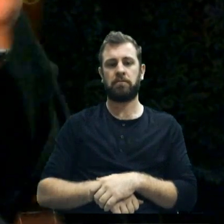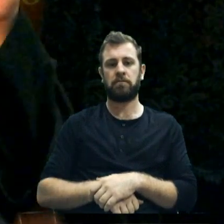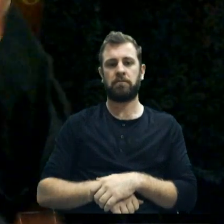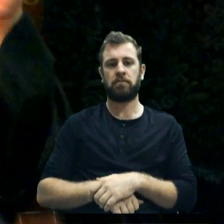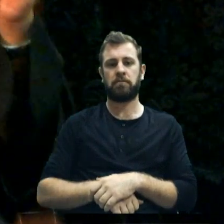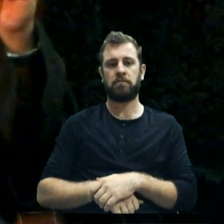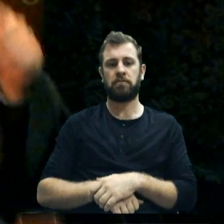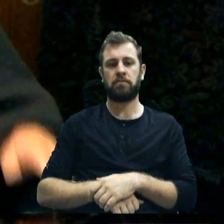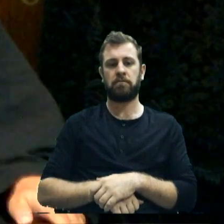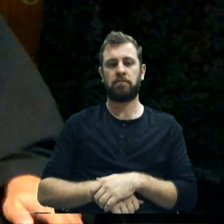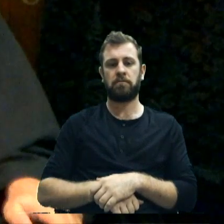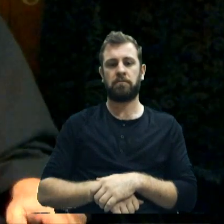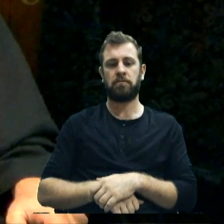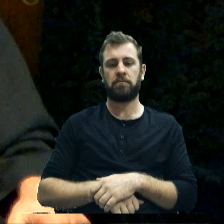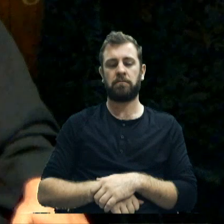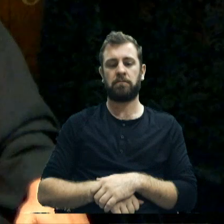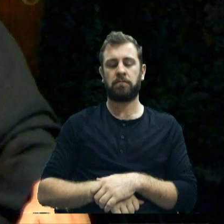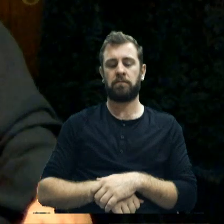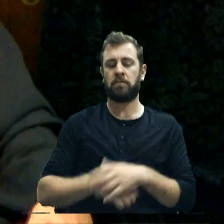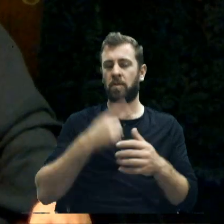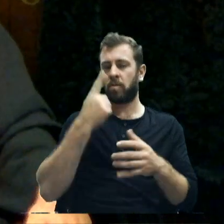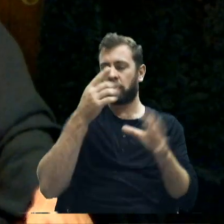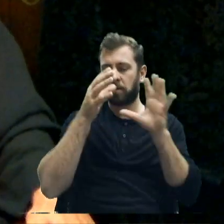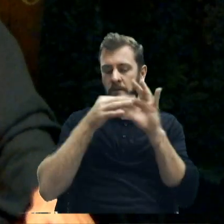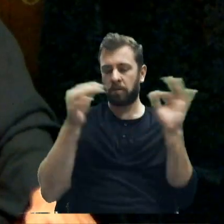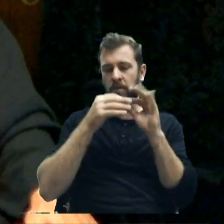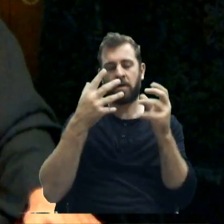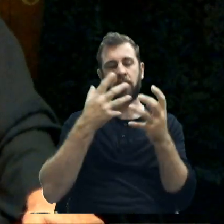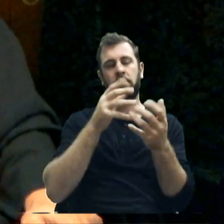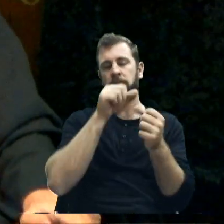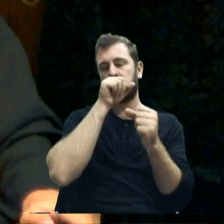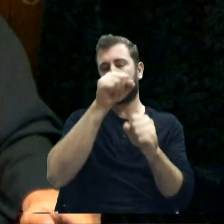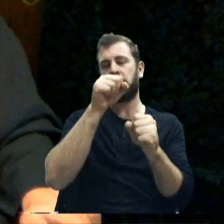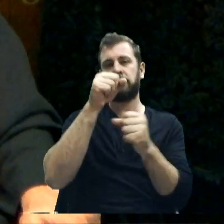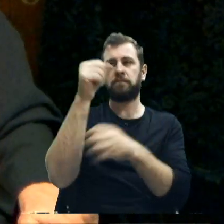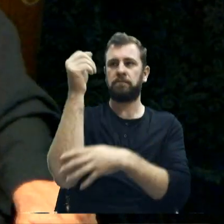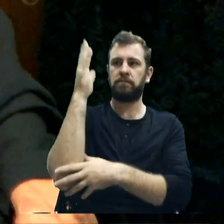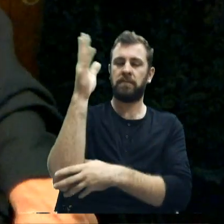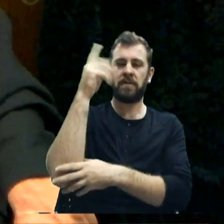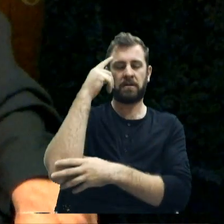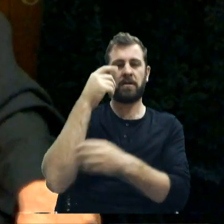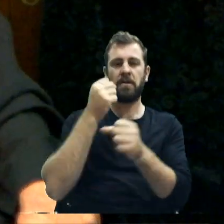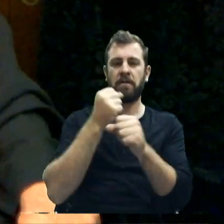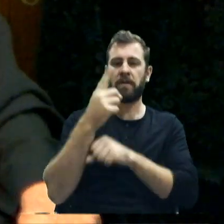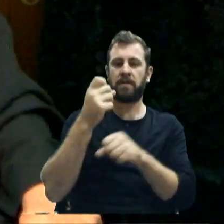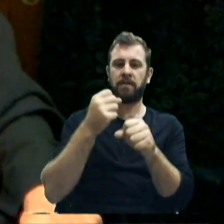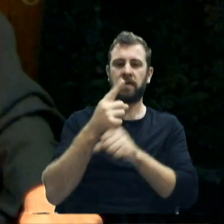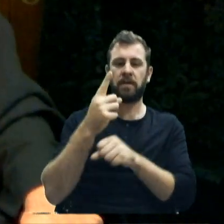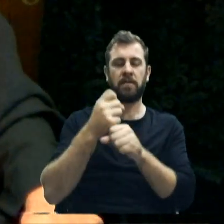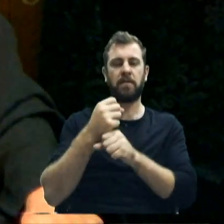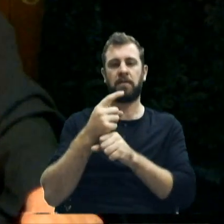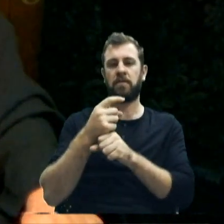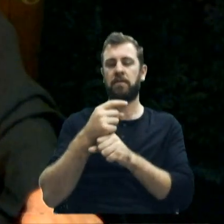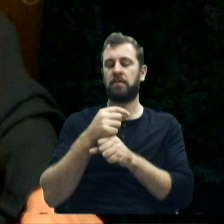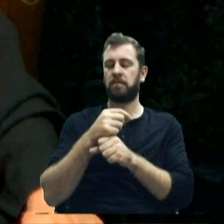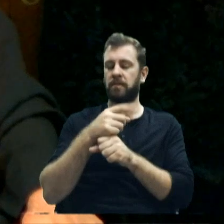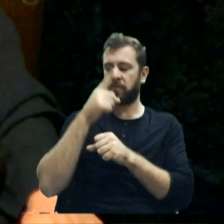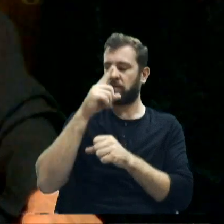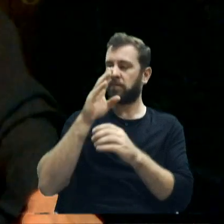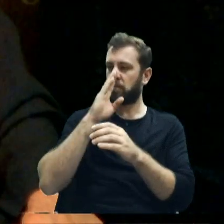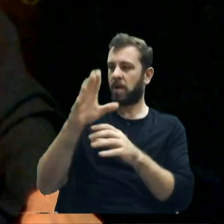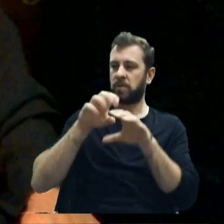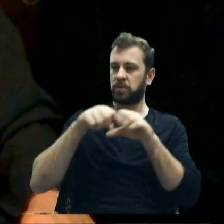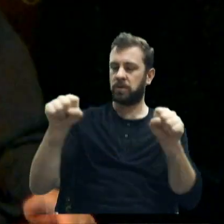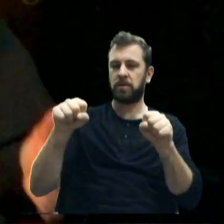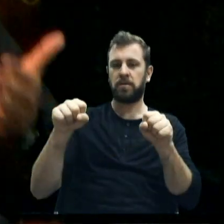And the one statement that I always love reciting every single year when it comes to these amazing companions of Abu Abdullah al-Husayn is